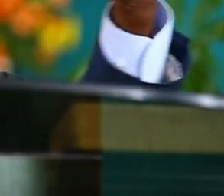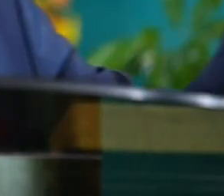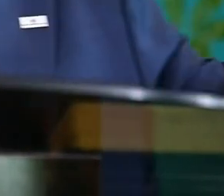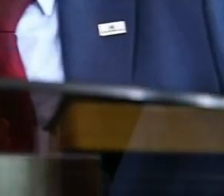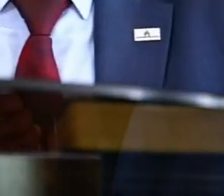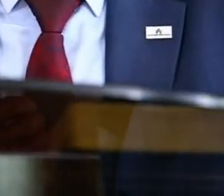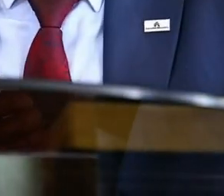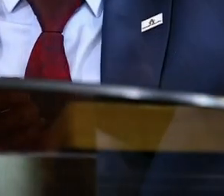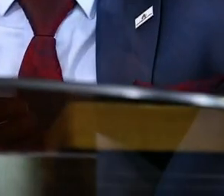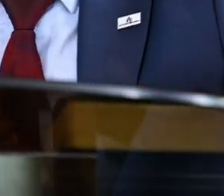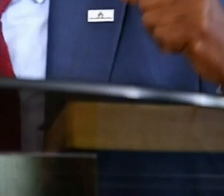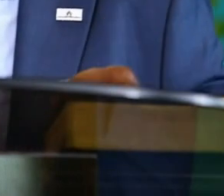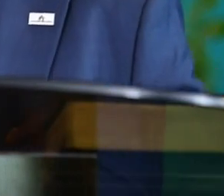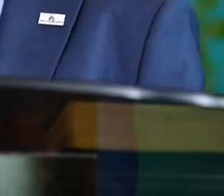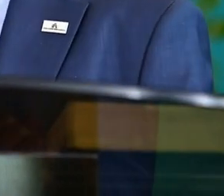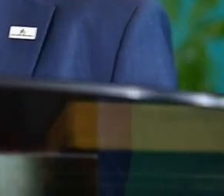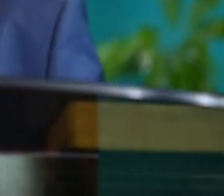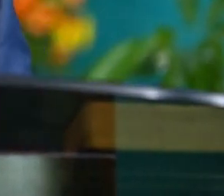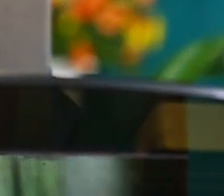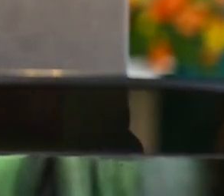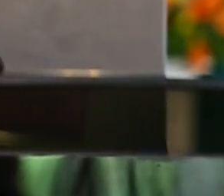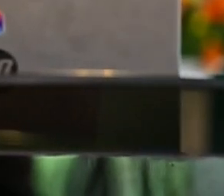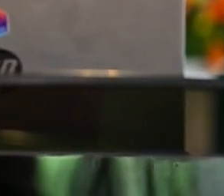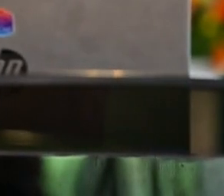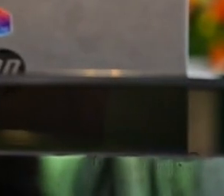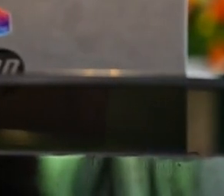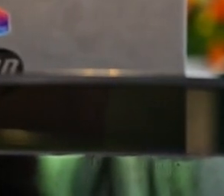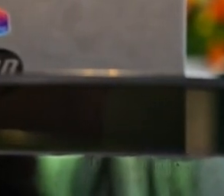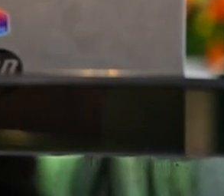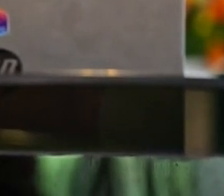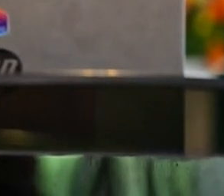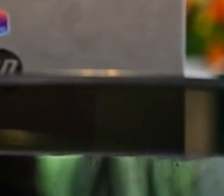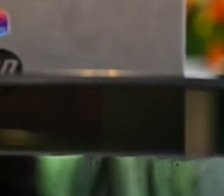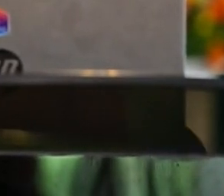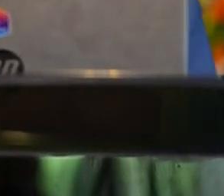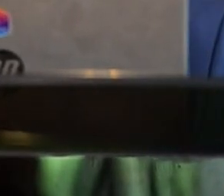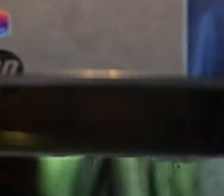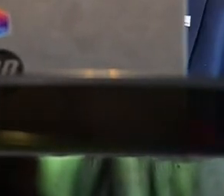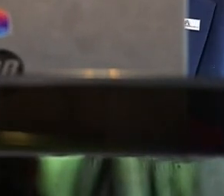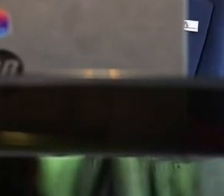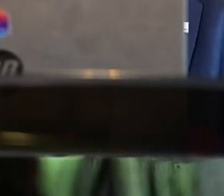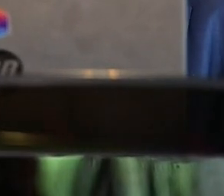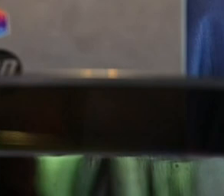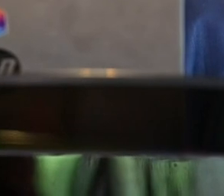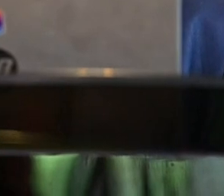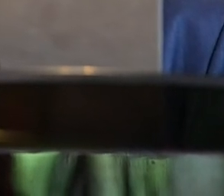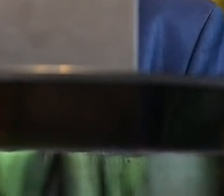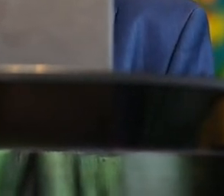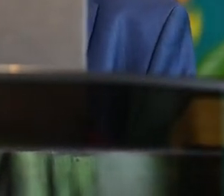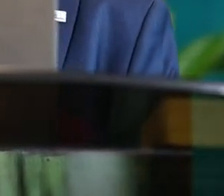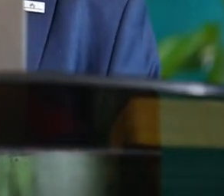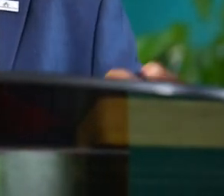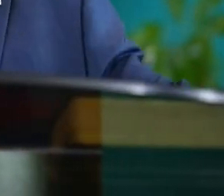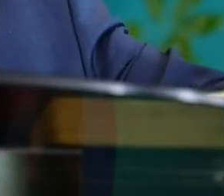I was in hospital. You came visiting with me. I was in prison, taking care. And when you take care of people's needs, what